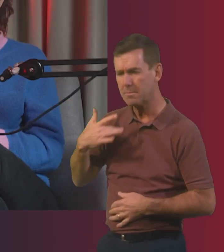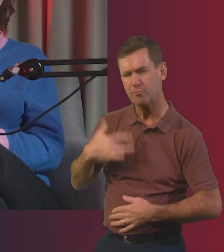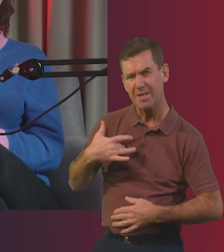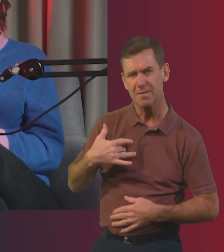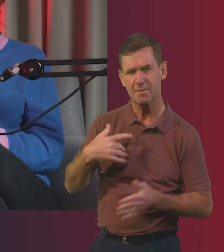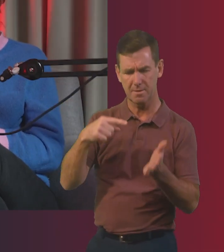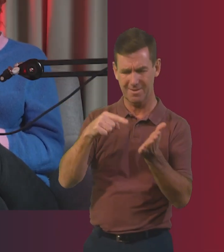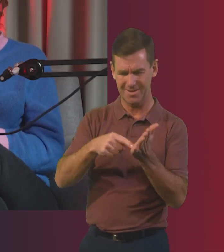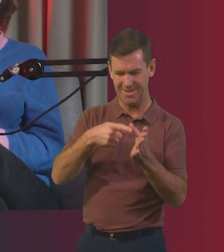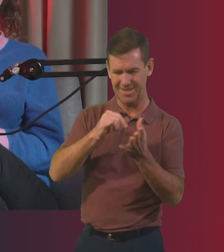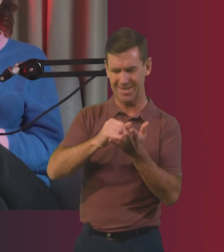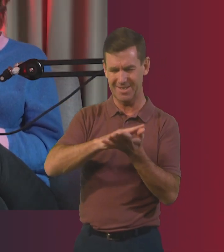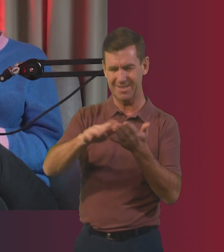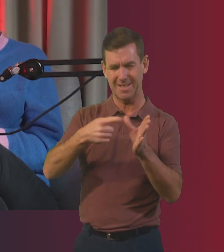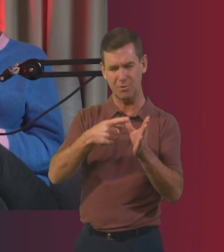is